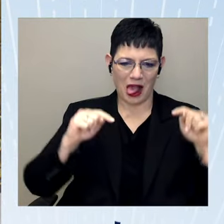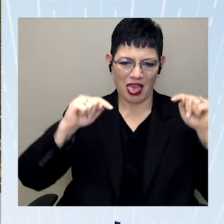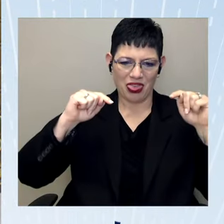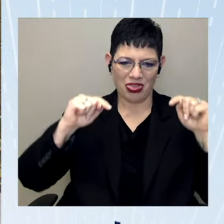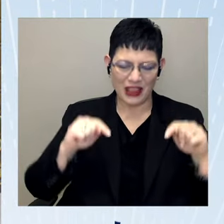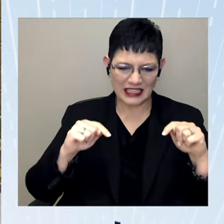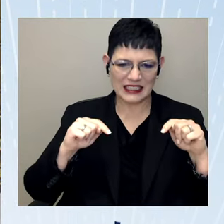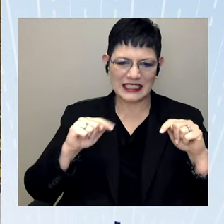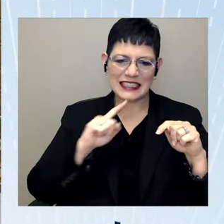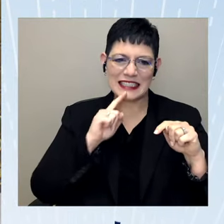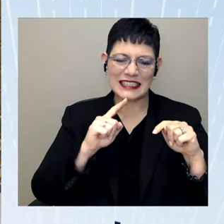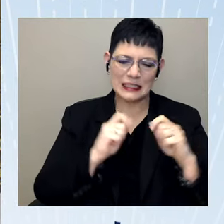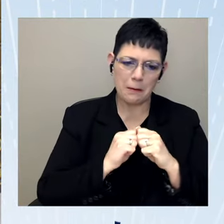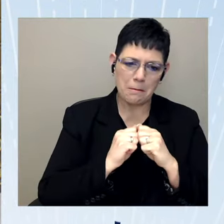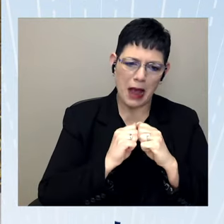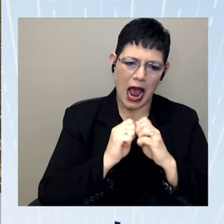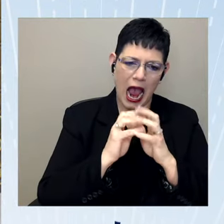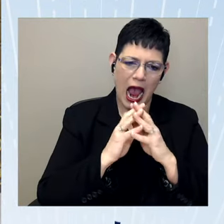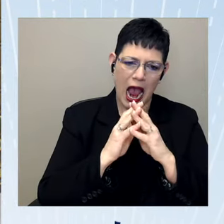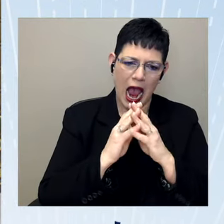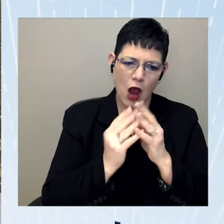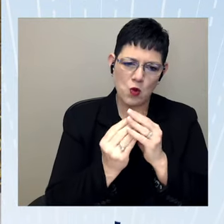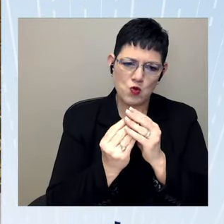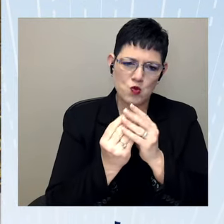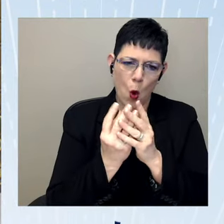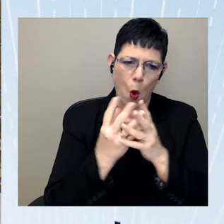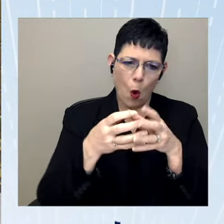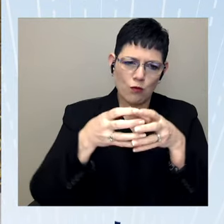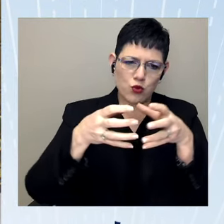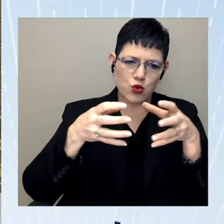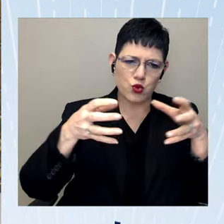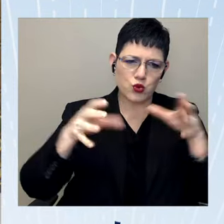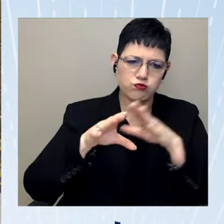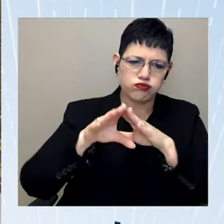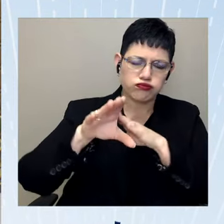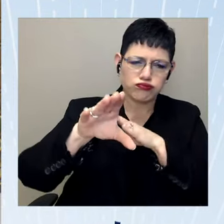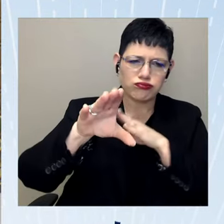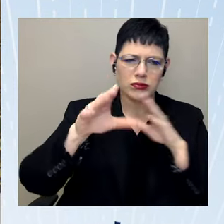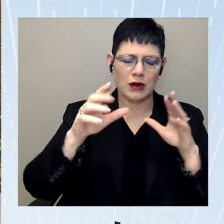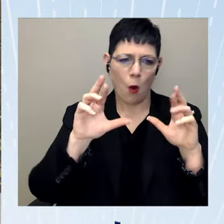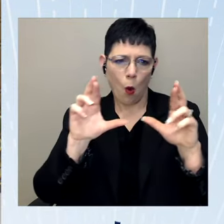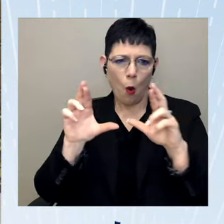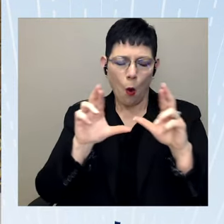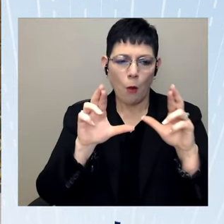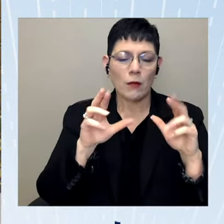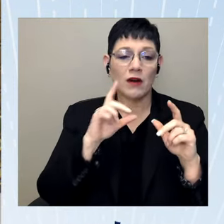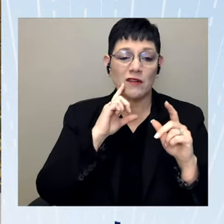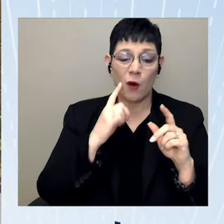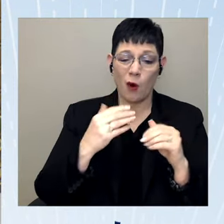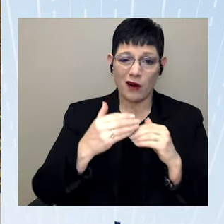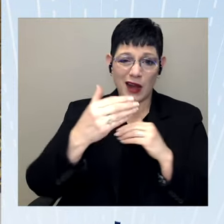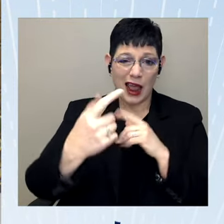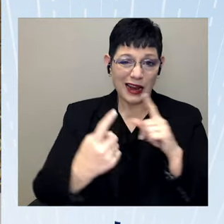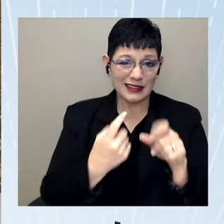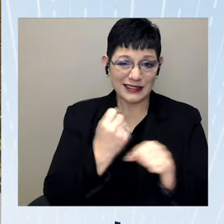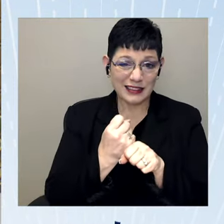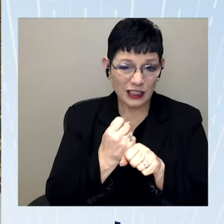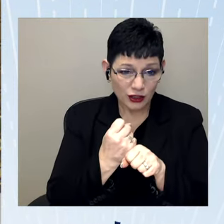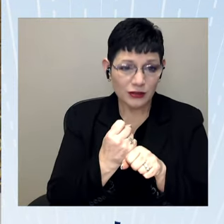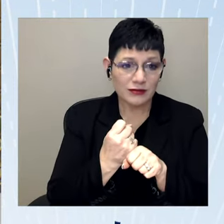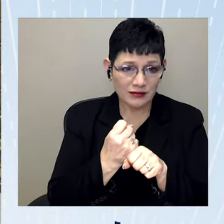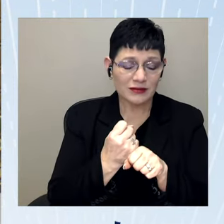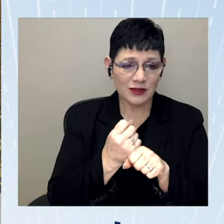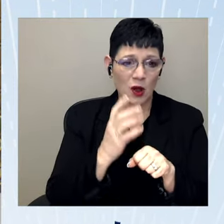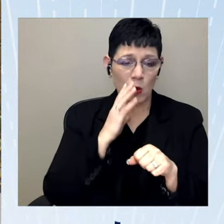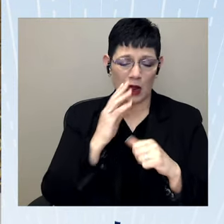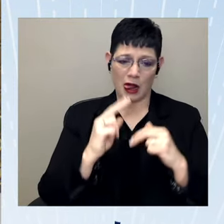and building and building, and our hope here is that really over the next year, we will build a movement for change